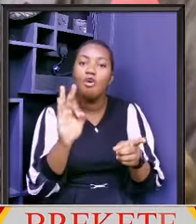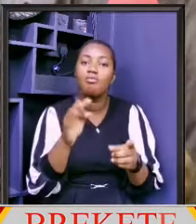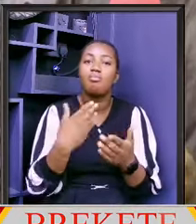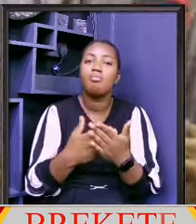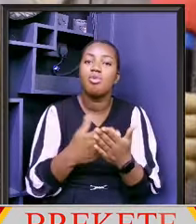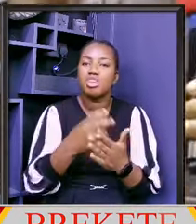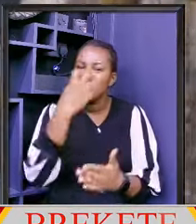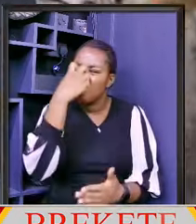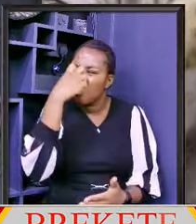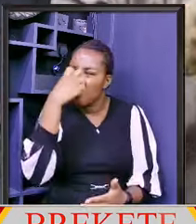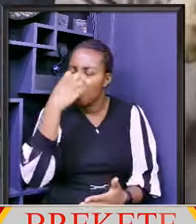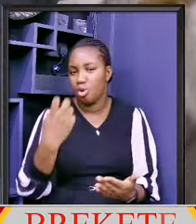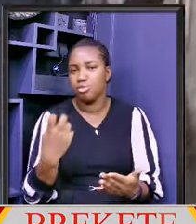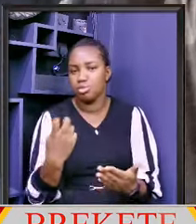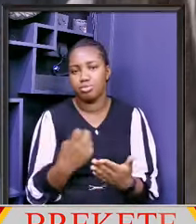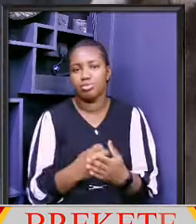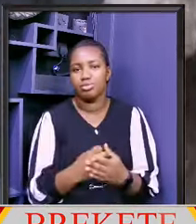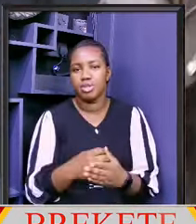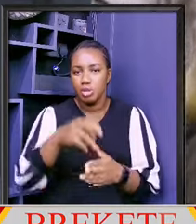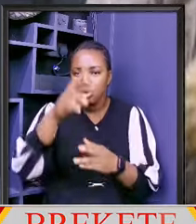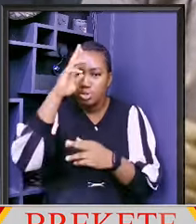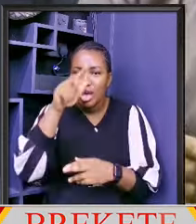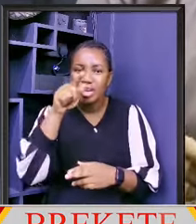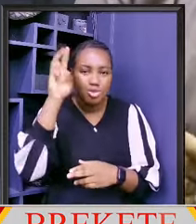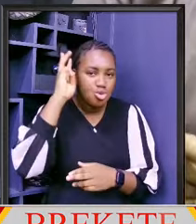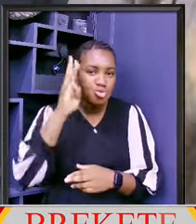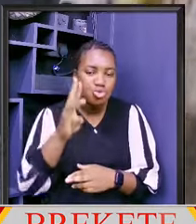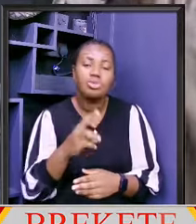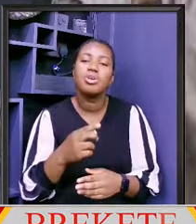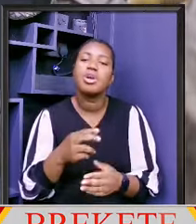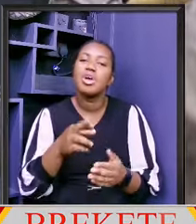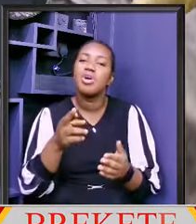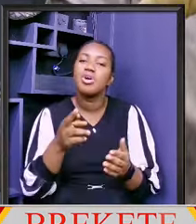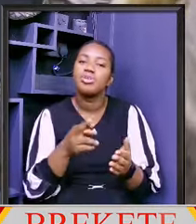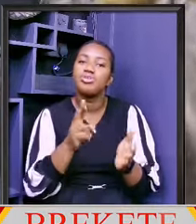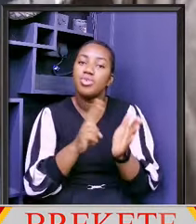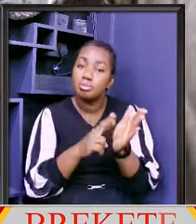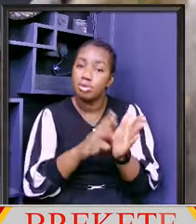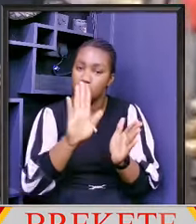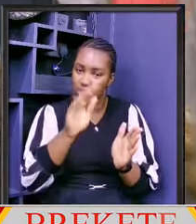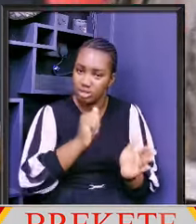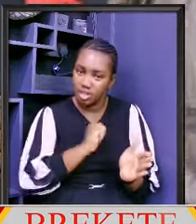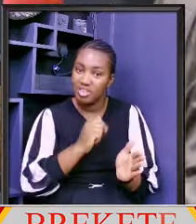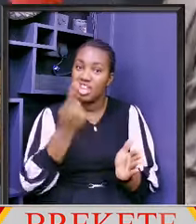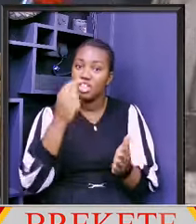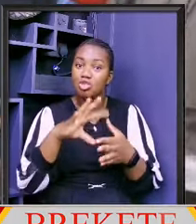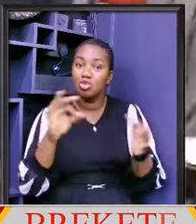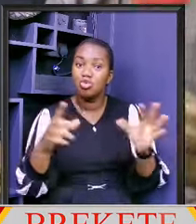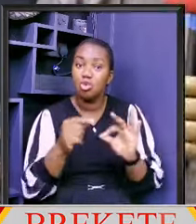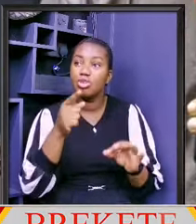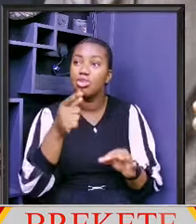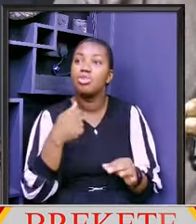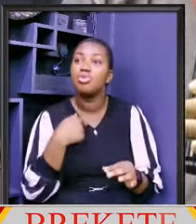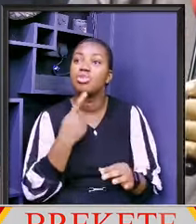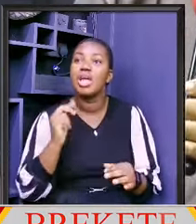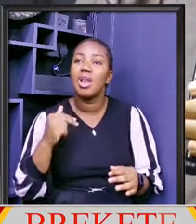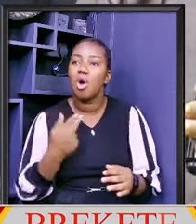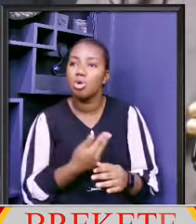Corruption. So, sir, you go repeat yourself, the story where you tell us. You know, I don't know if you give another